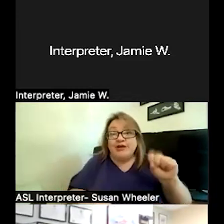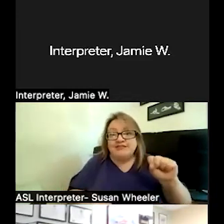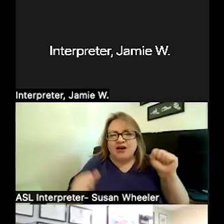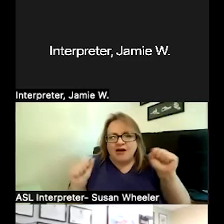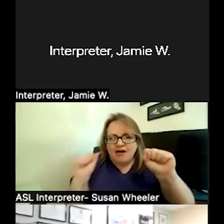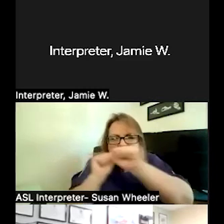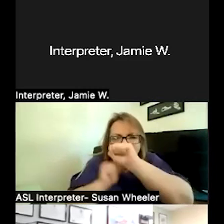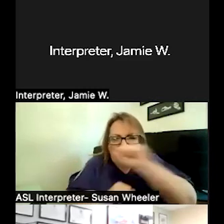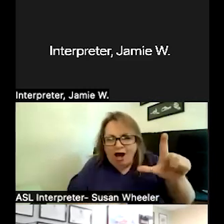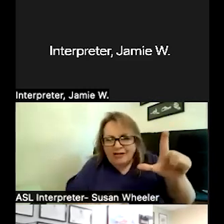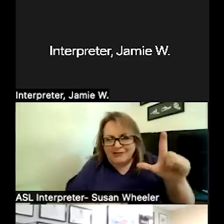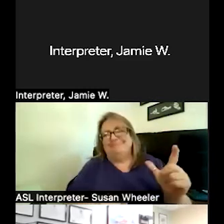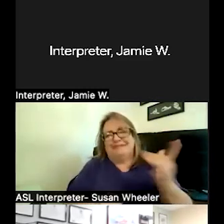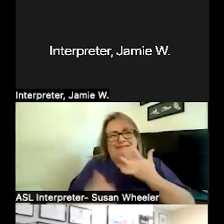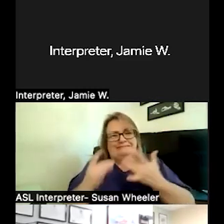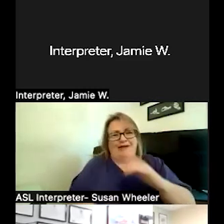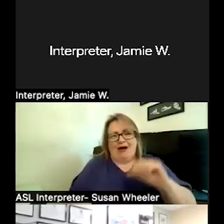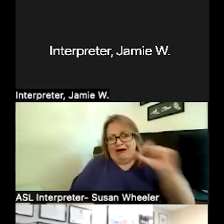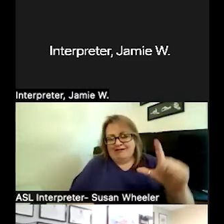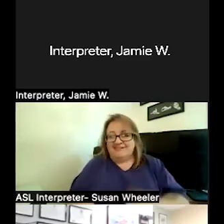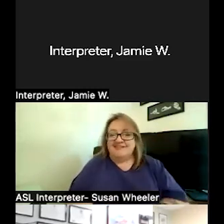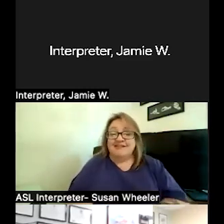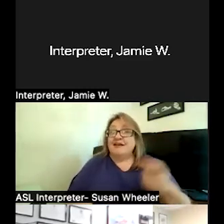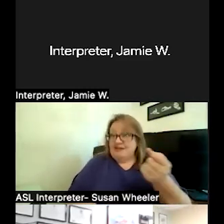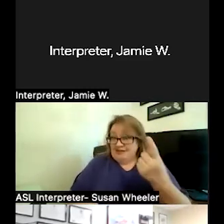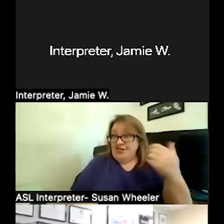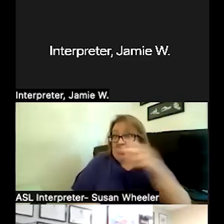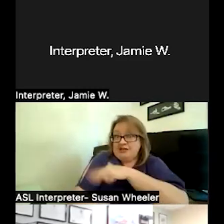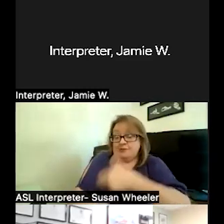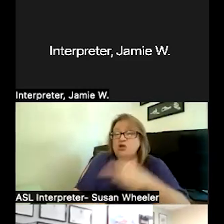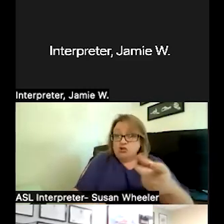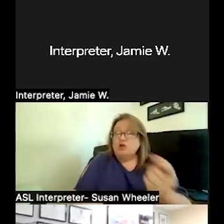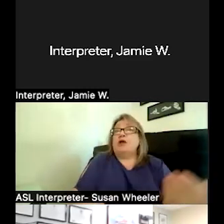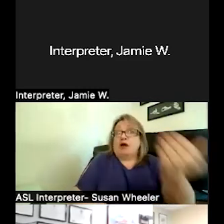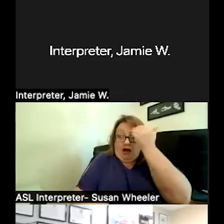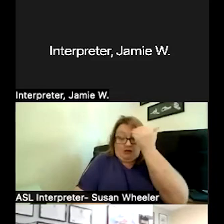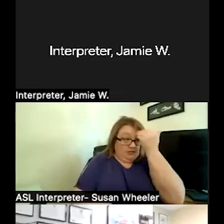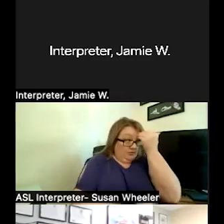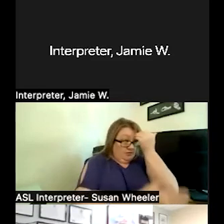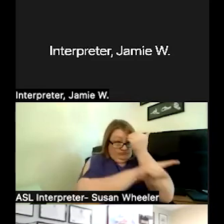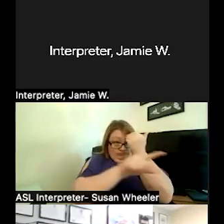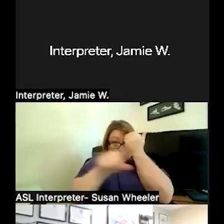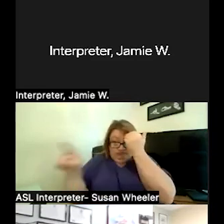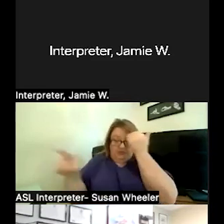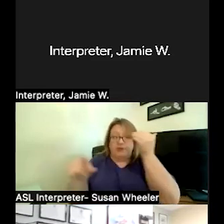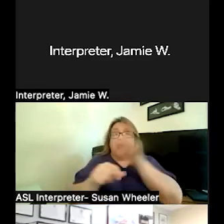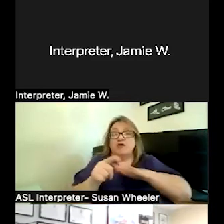given hospital should be cognizant of the various cultural groups within their area